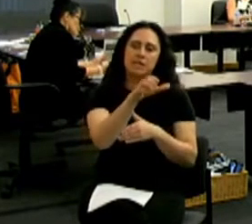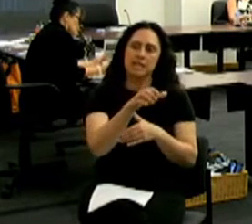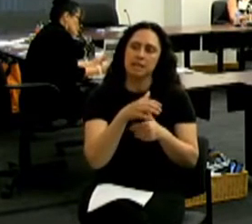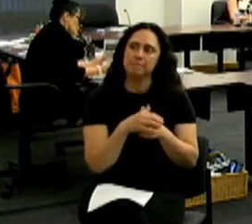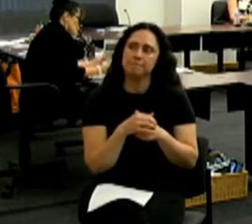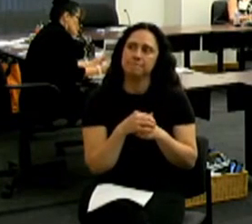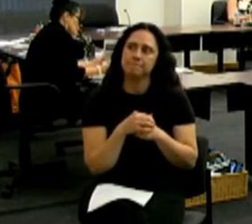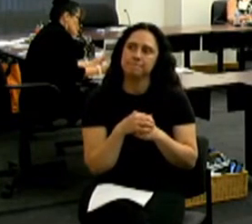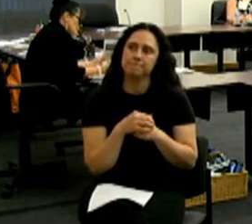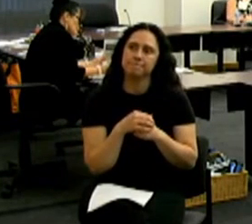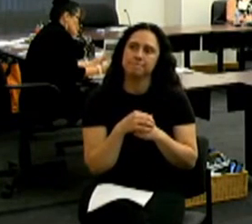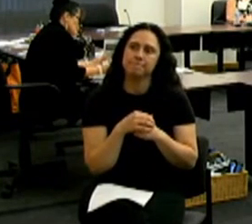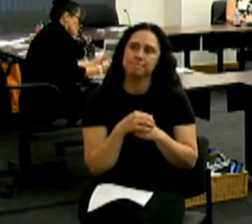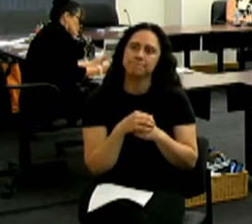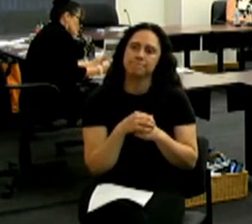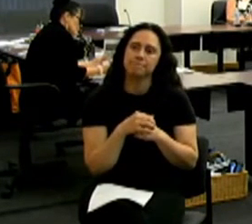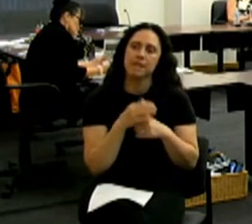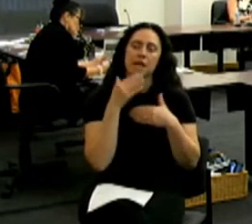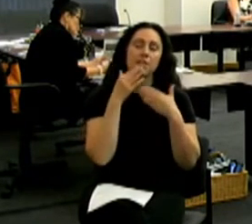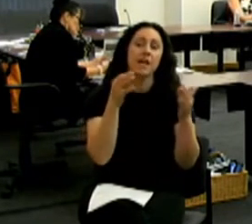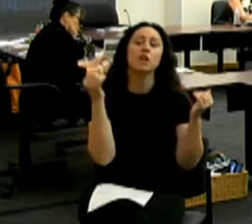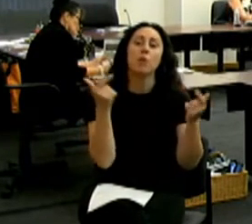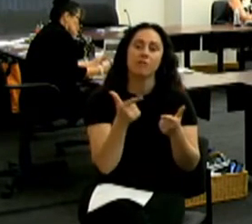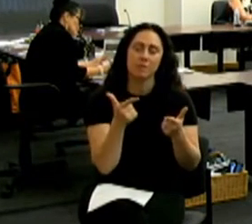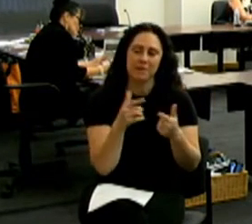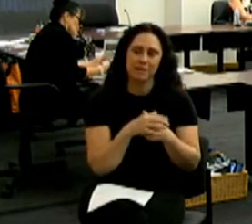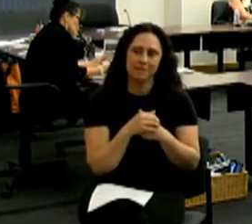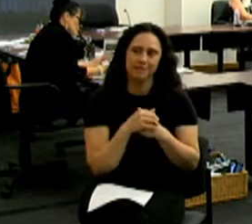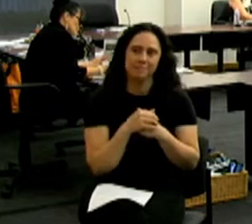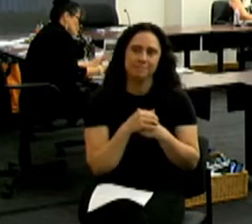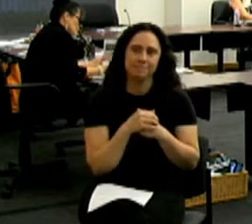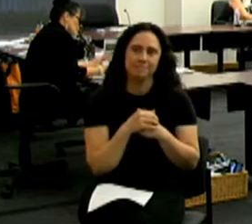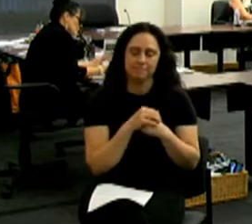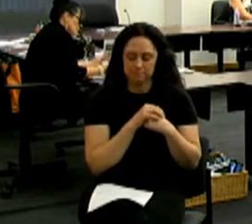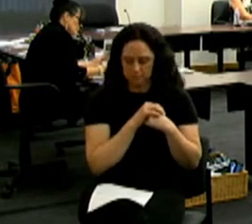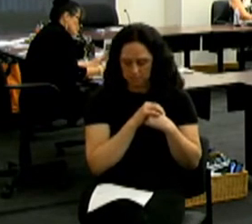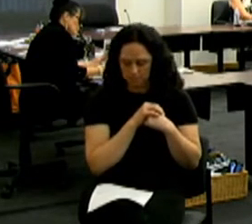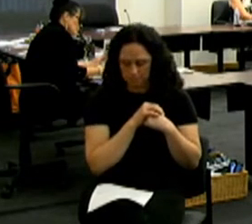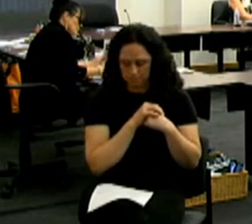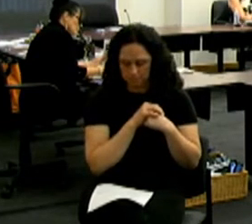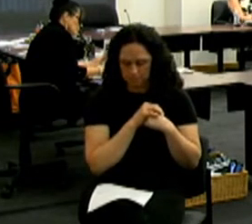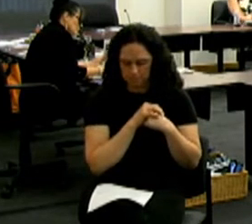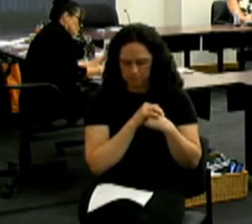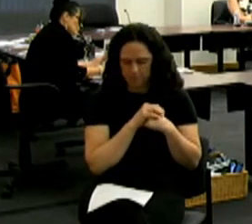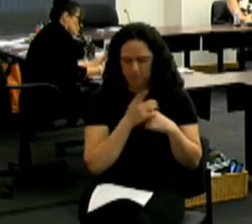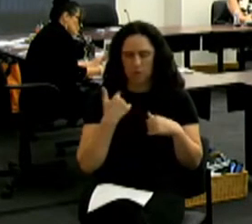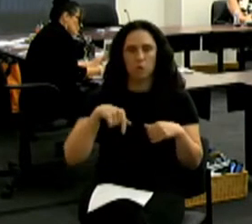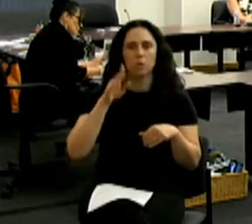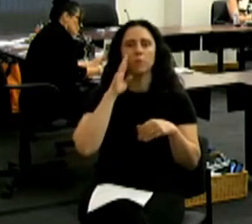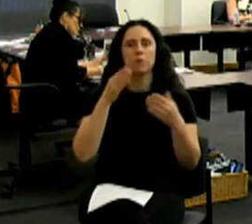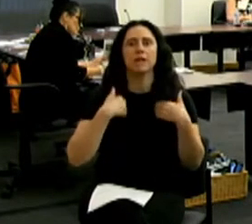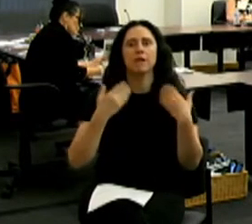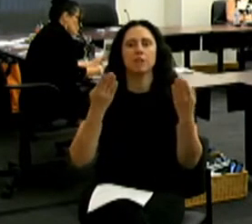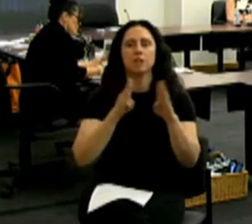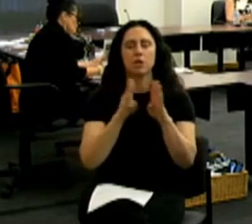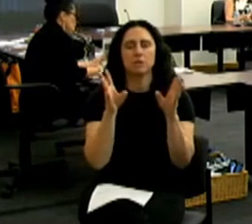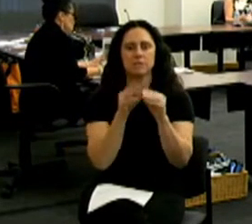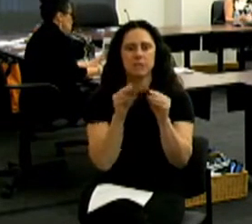JJC. Thank you, everybody. And we're going to have a closed